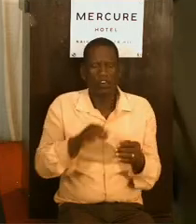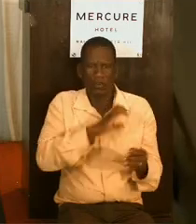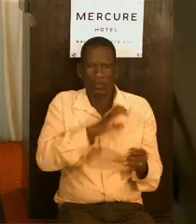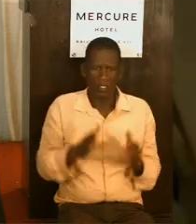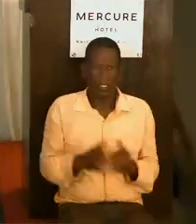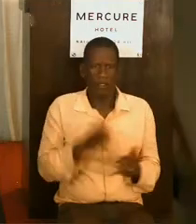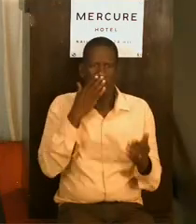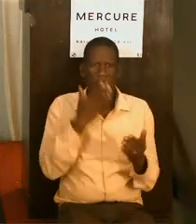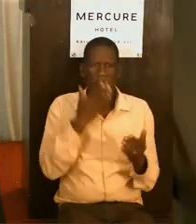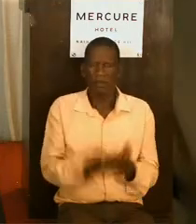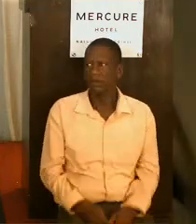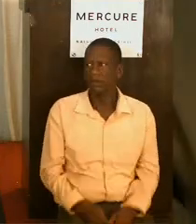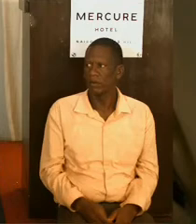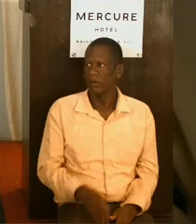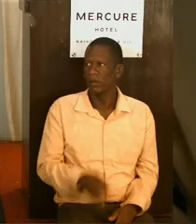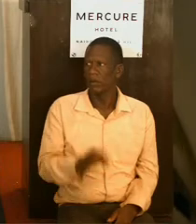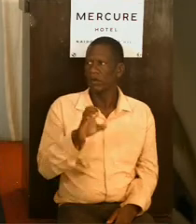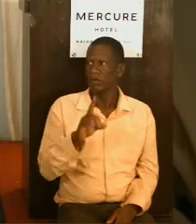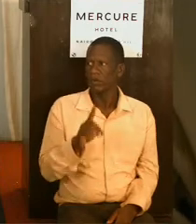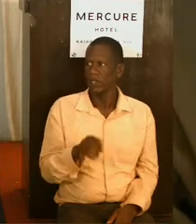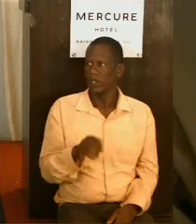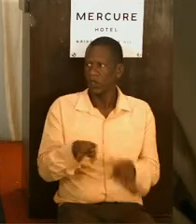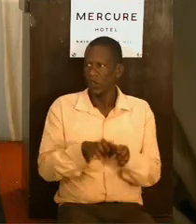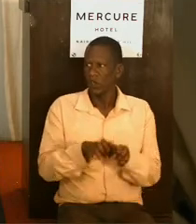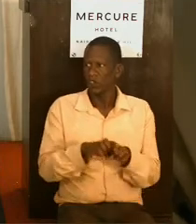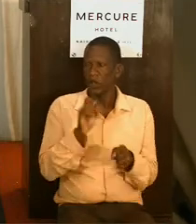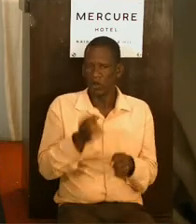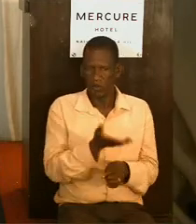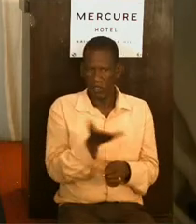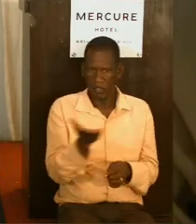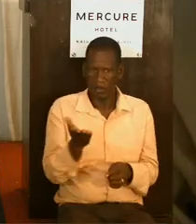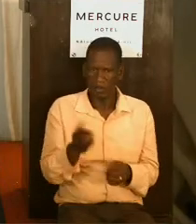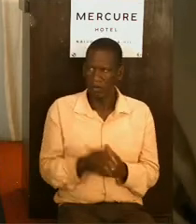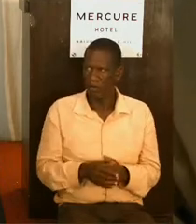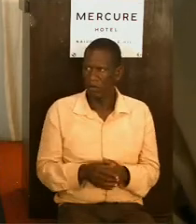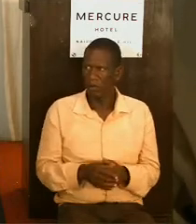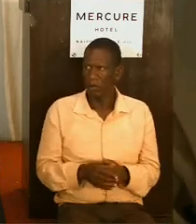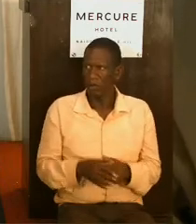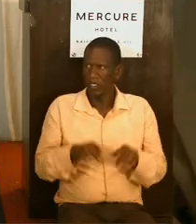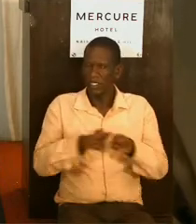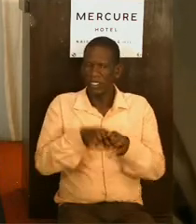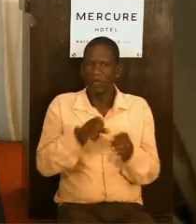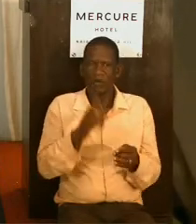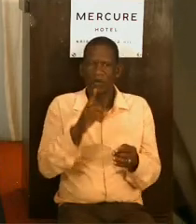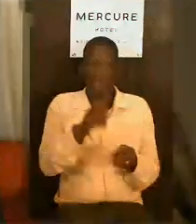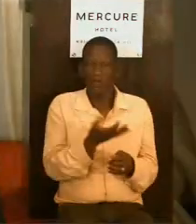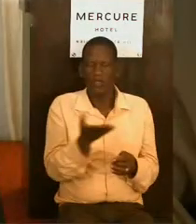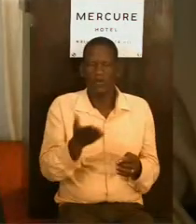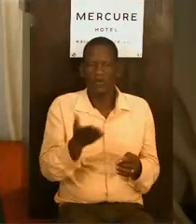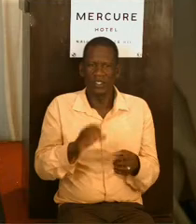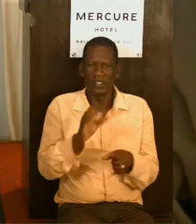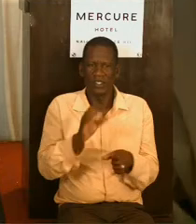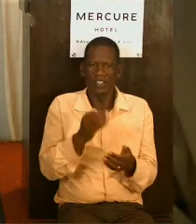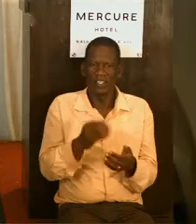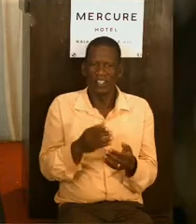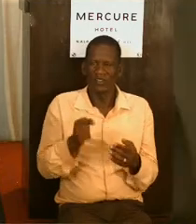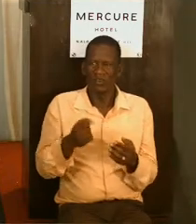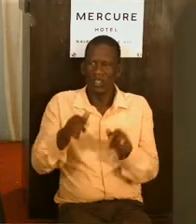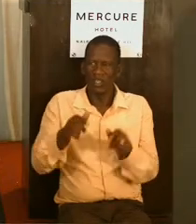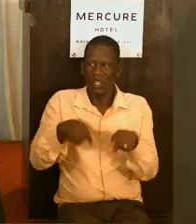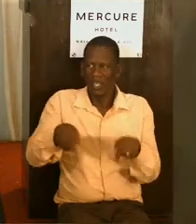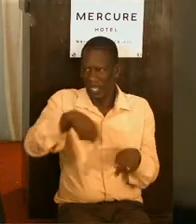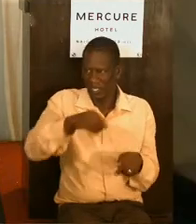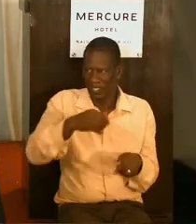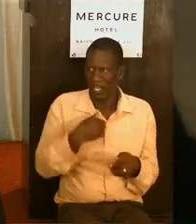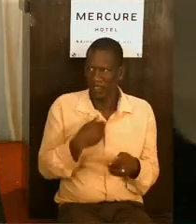Christianity thank you Fred and Fred fortunately you are also one of them so you are actually reflecting by yourself so let's have